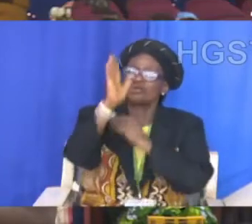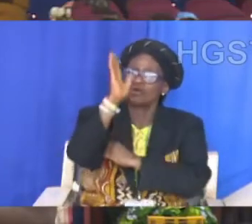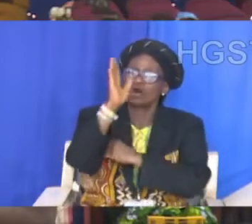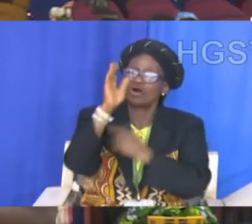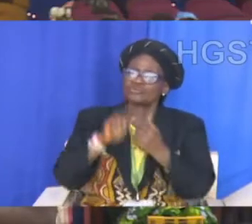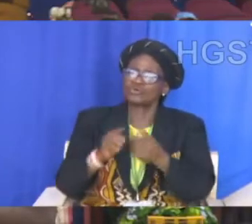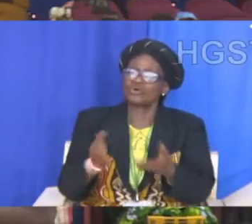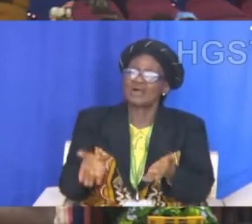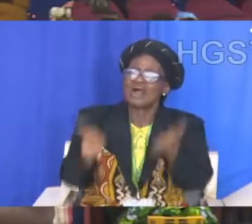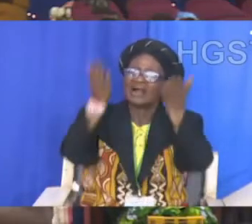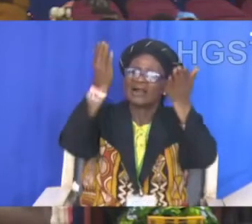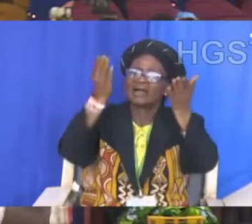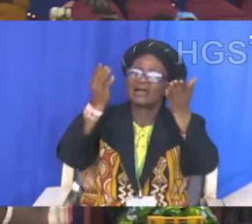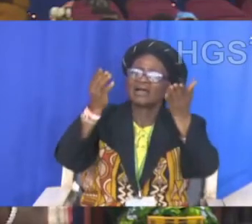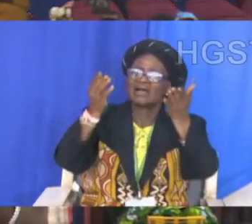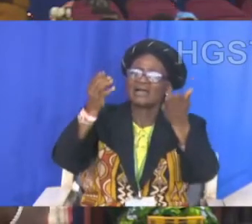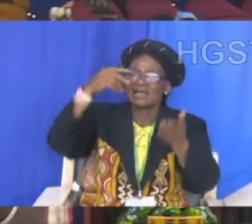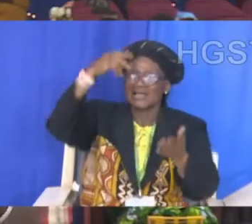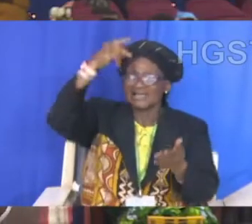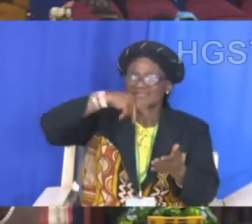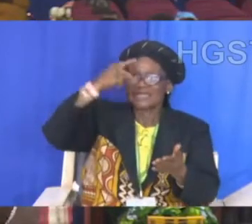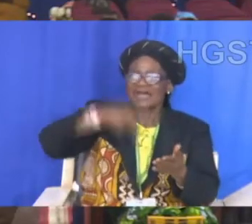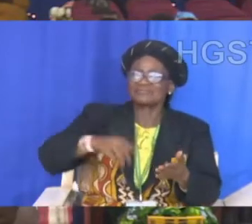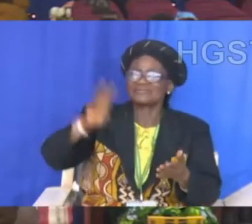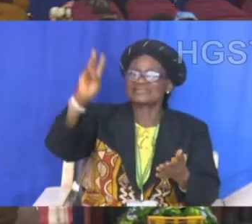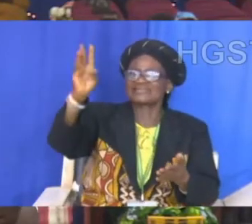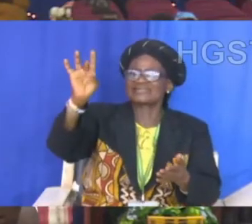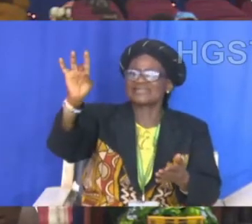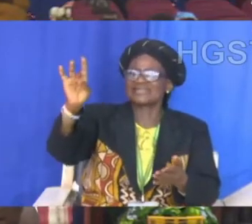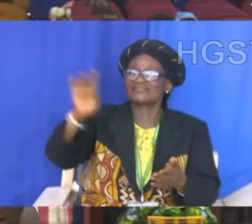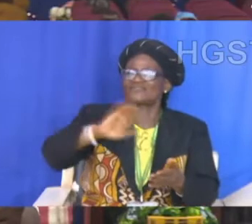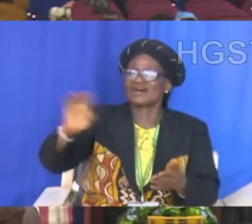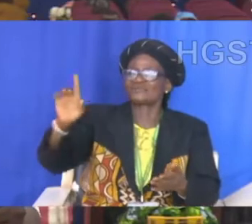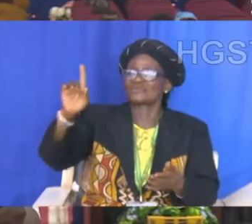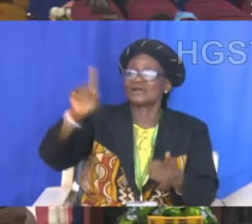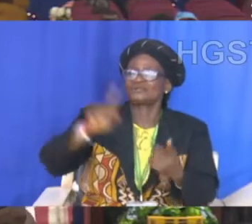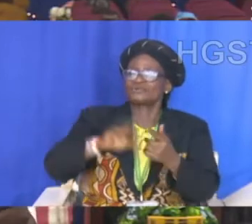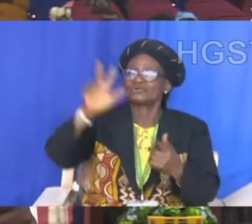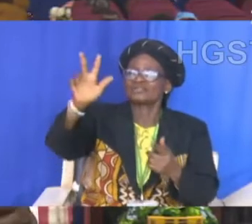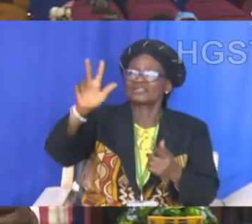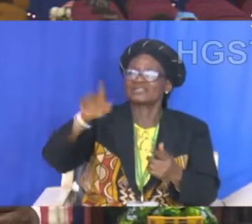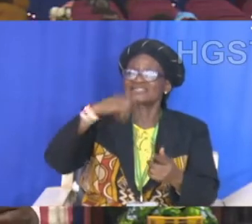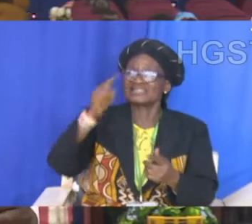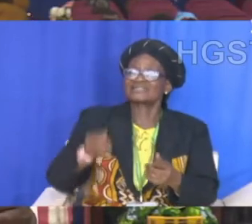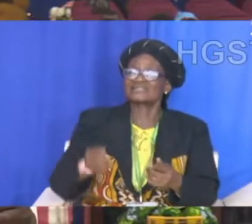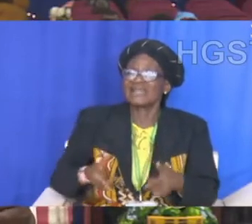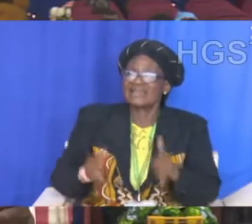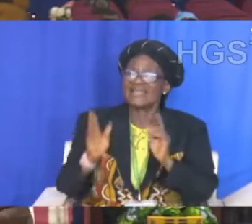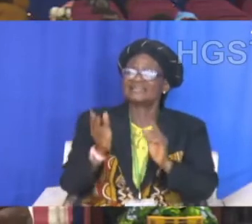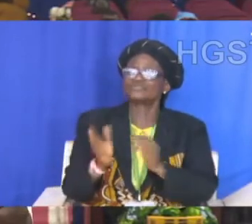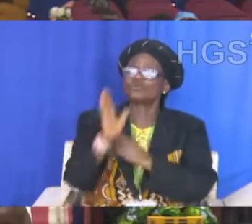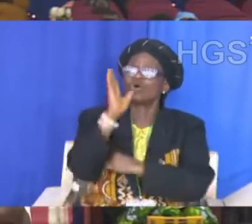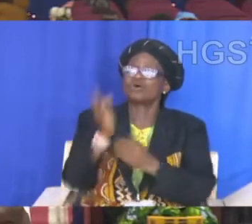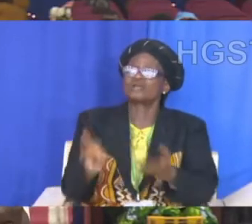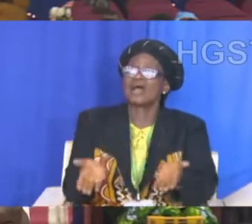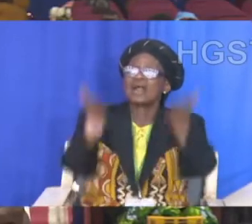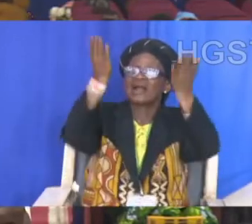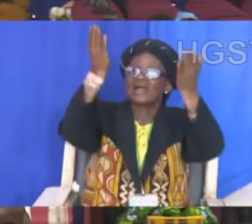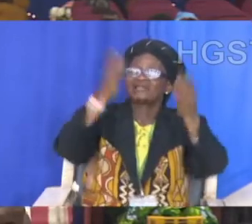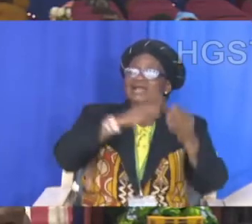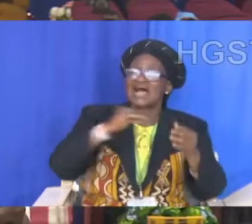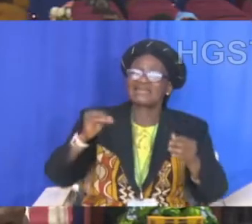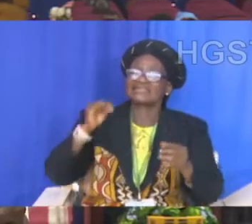Psalm 68 from verse 1 to 3. Psalm 68 from verse 1 to 3 says, let God arise and his enemies